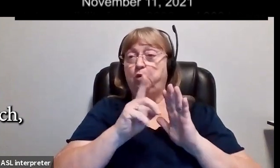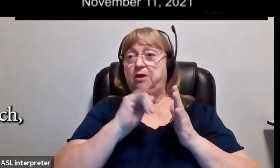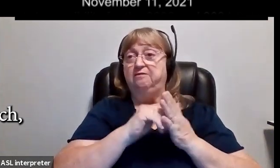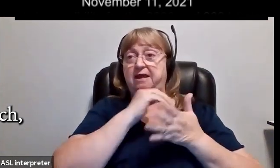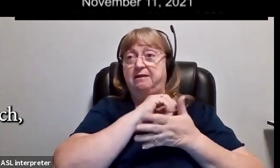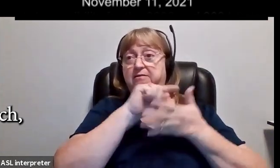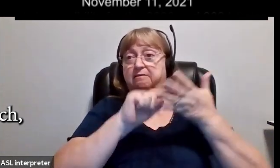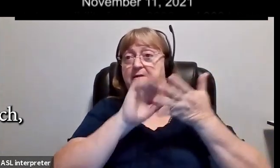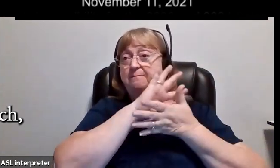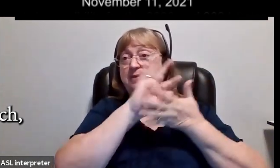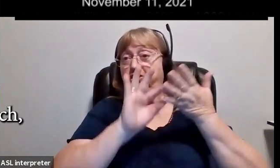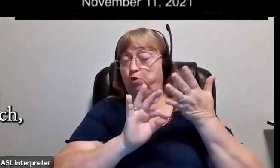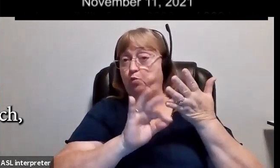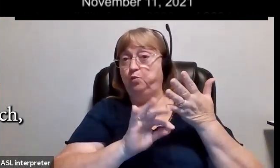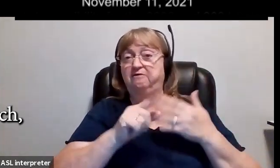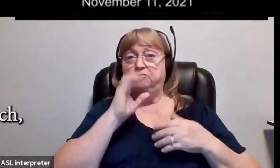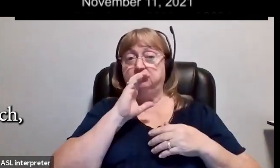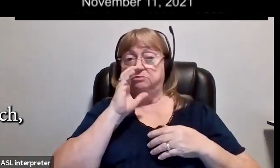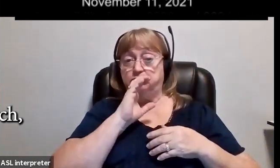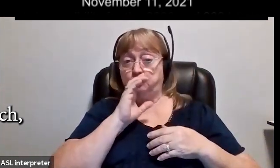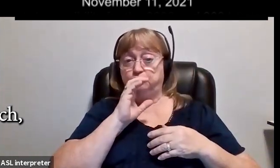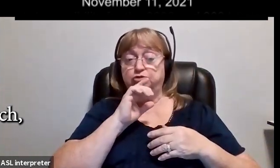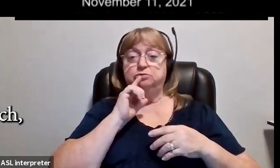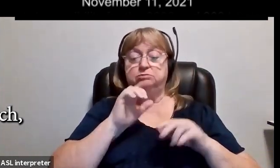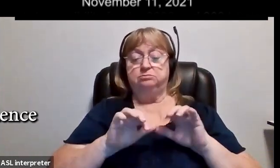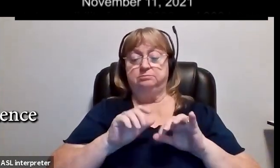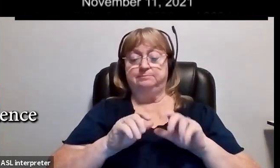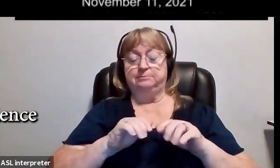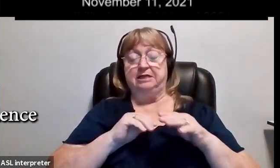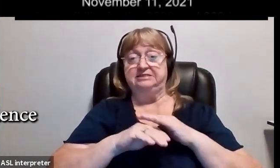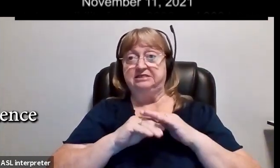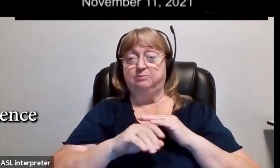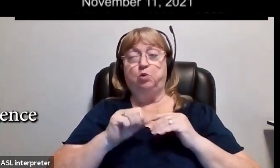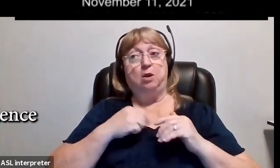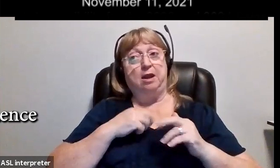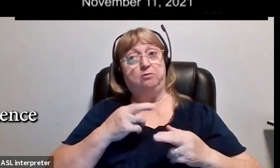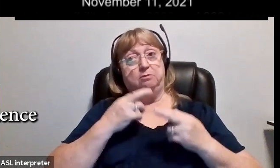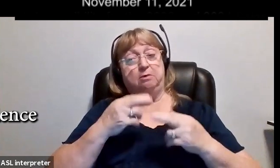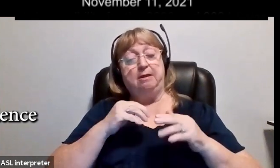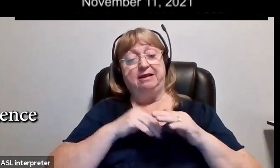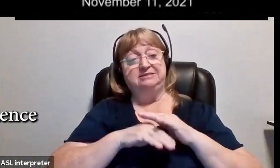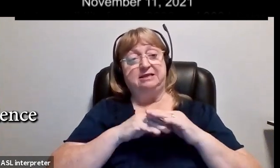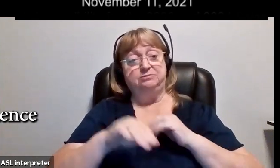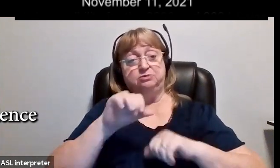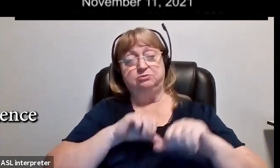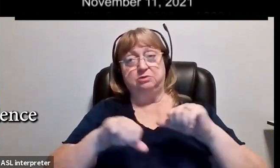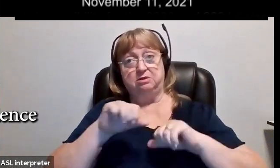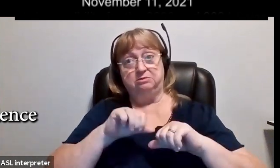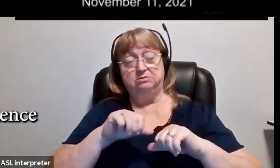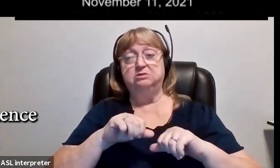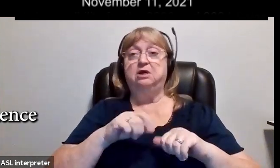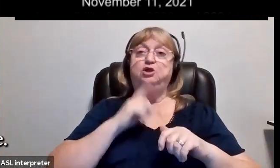you're searching for this, hit search, you could type in accessible, or I would recommend accessible science, and then you'll get